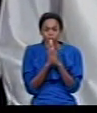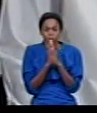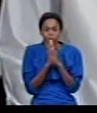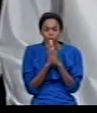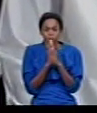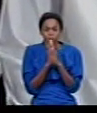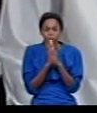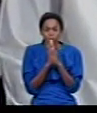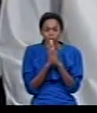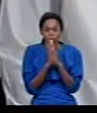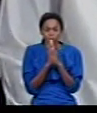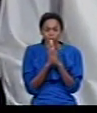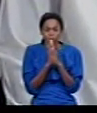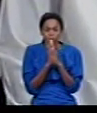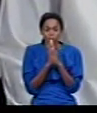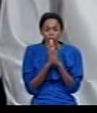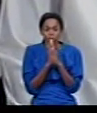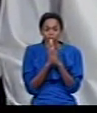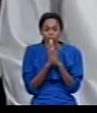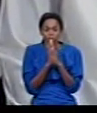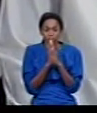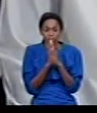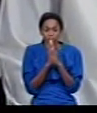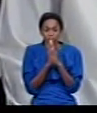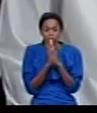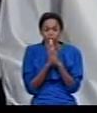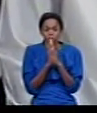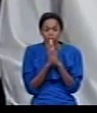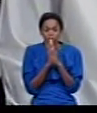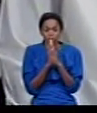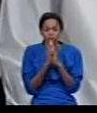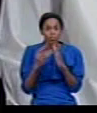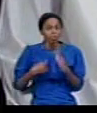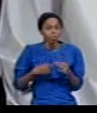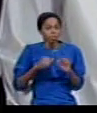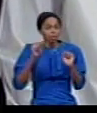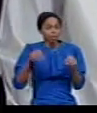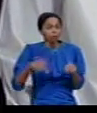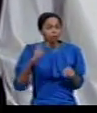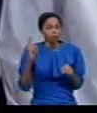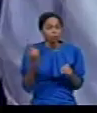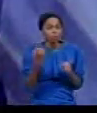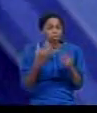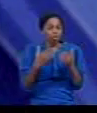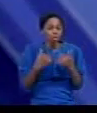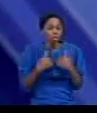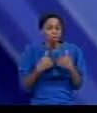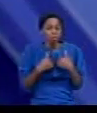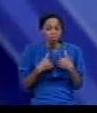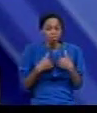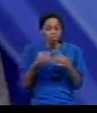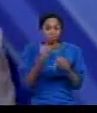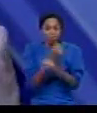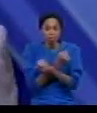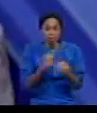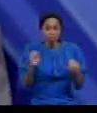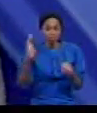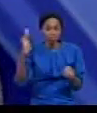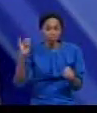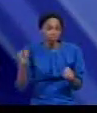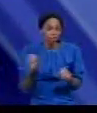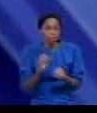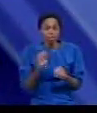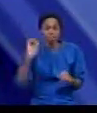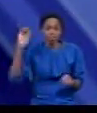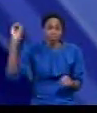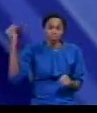We are and can only earn salvation by grace through faith